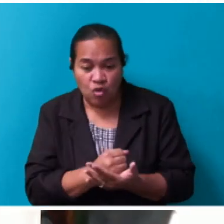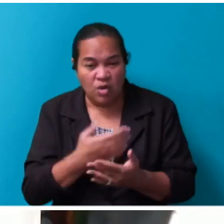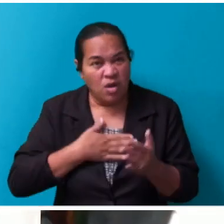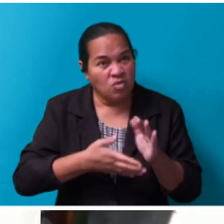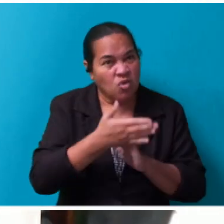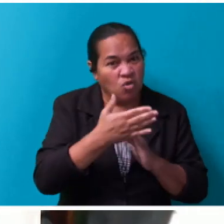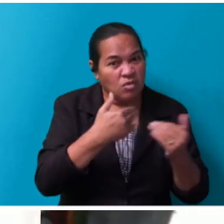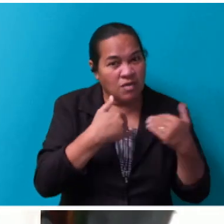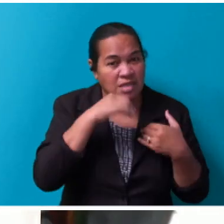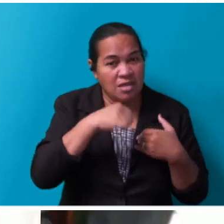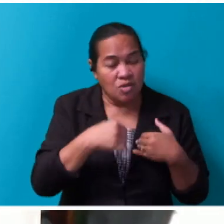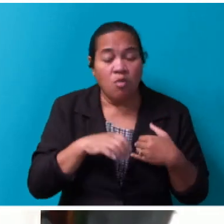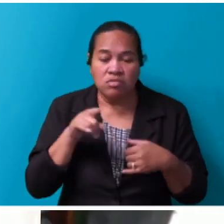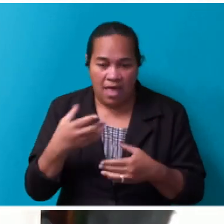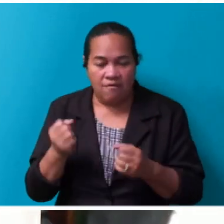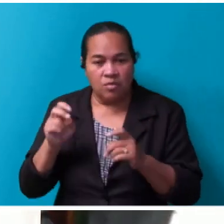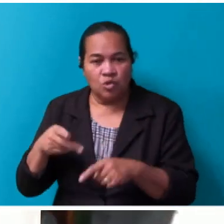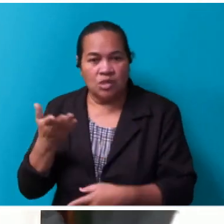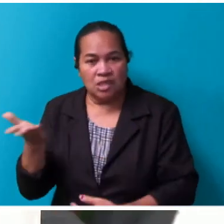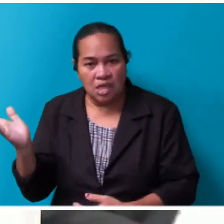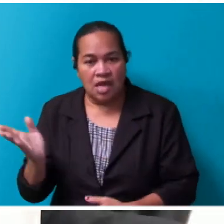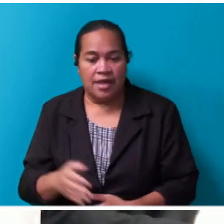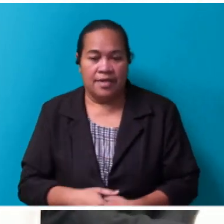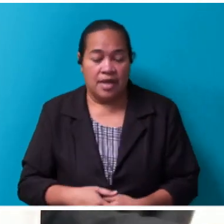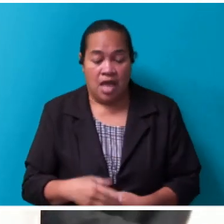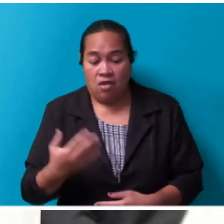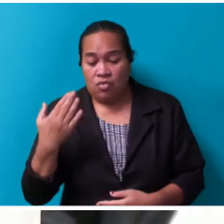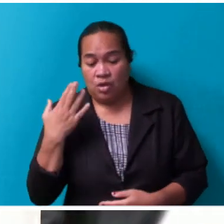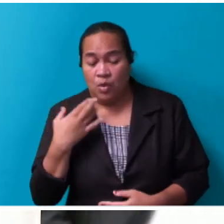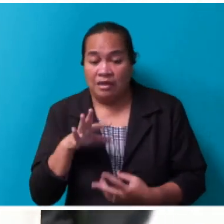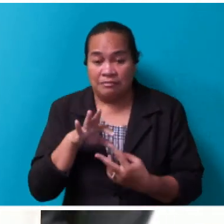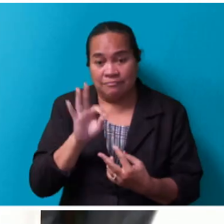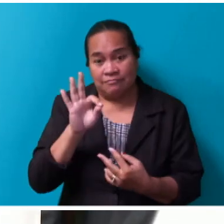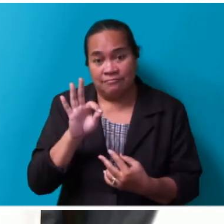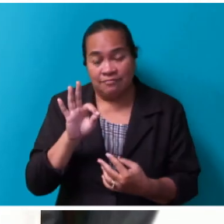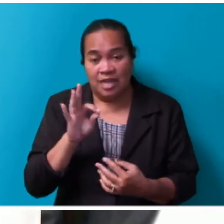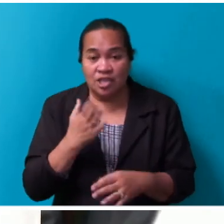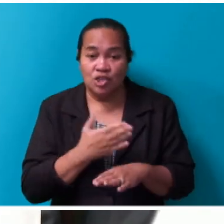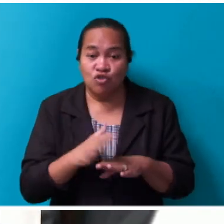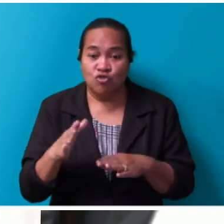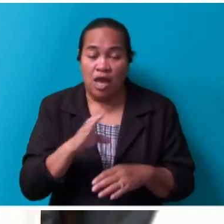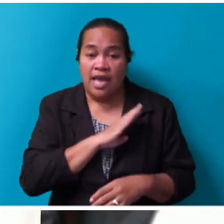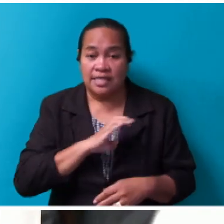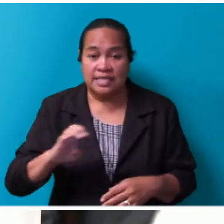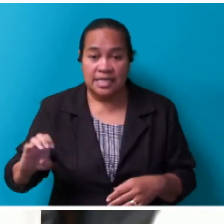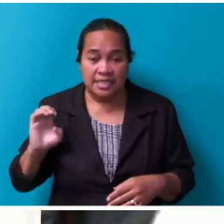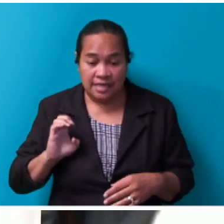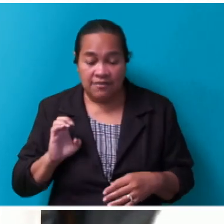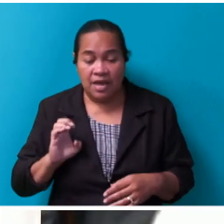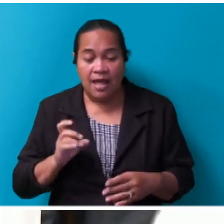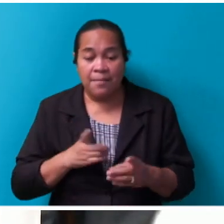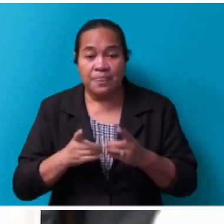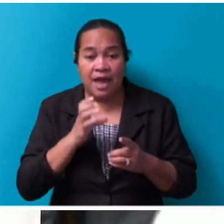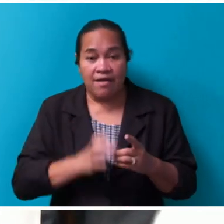Speaker. Finally, Honorable Speaker, we recently appointed the new Executive Director for Outsource Fiji,